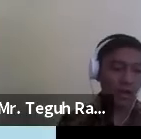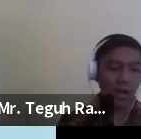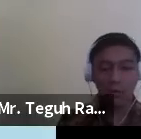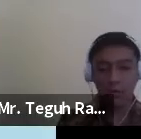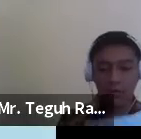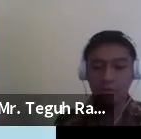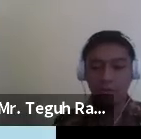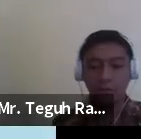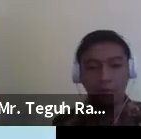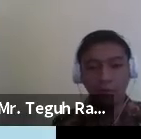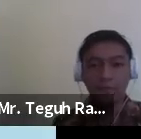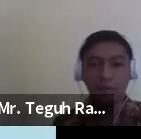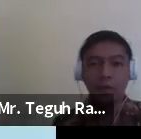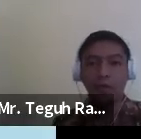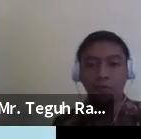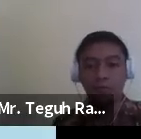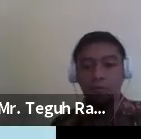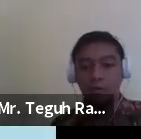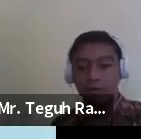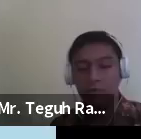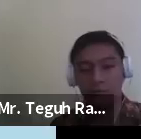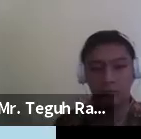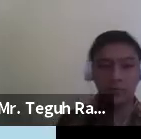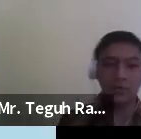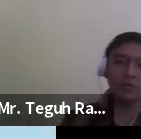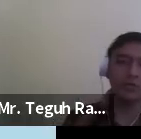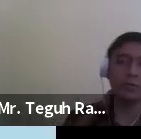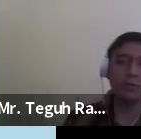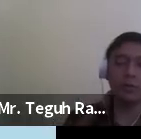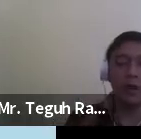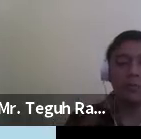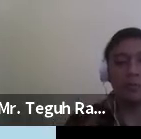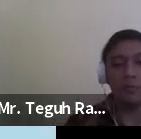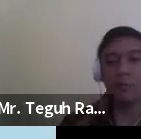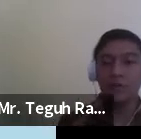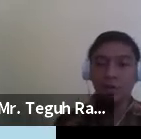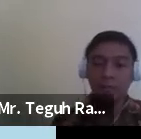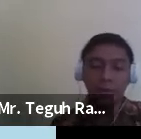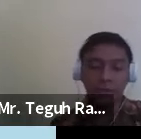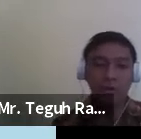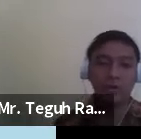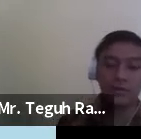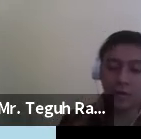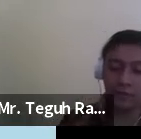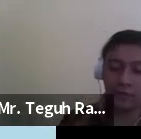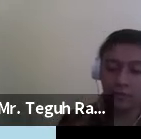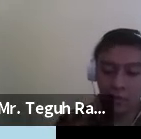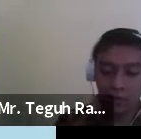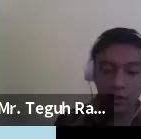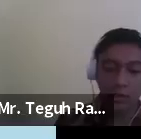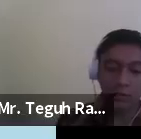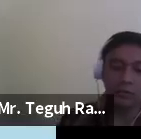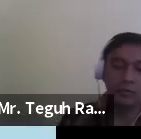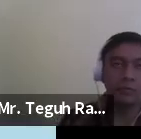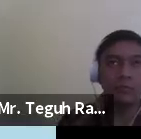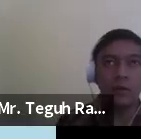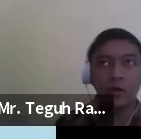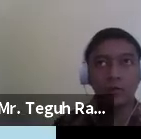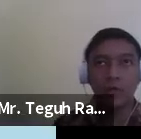I was involved in the teacher program in batch 7